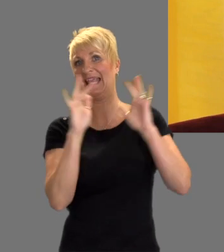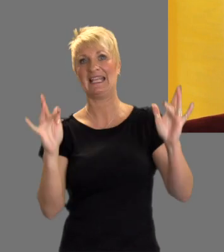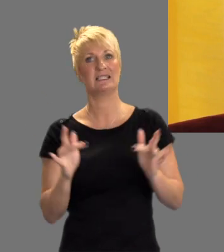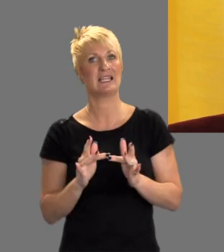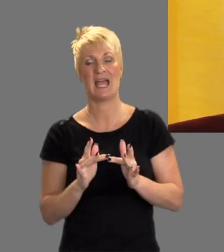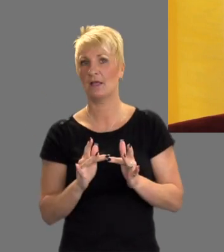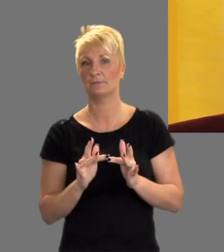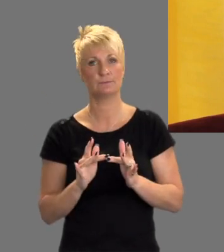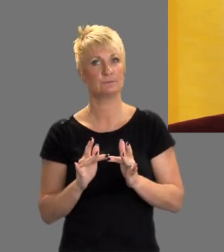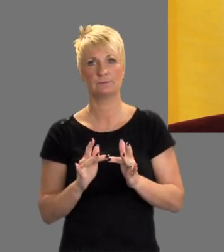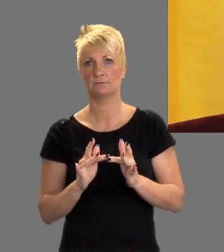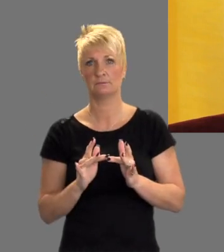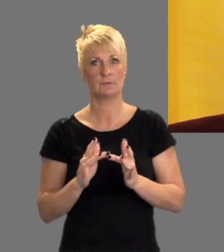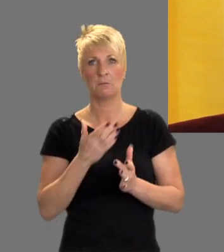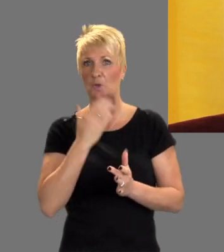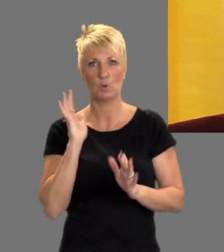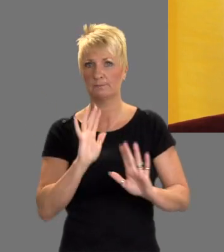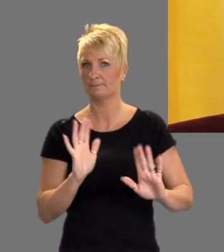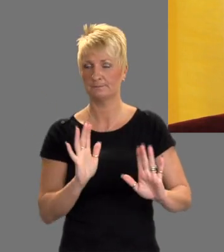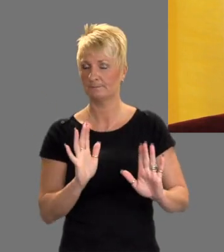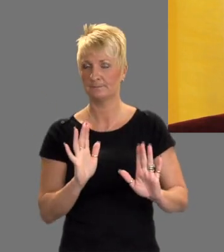internet, and I haven't done that.